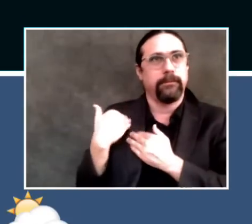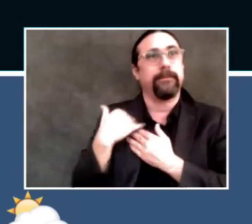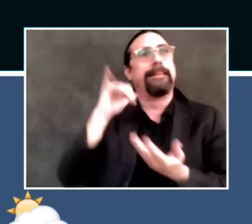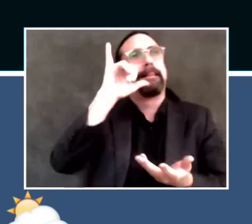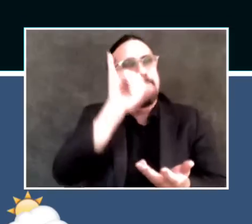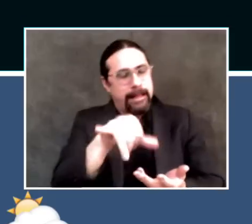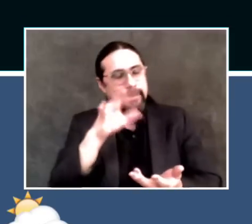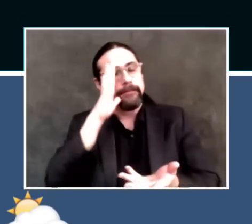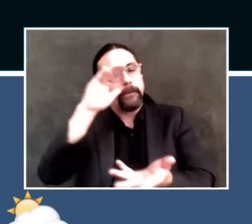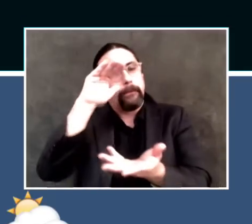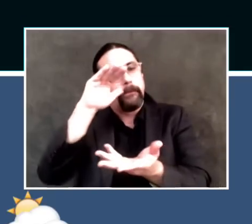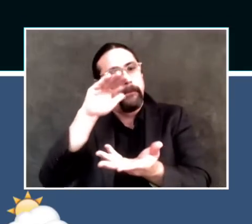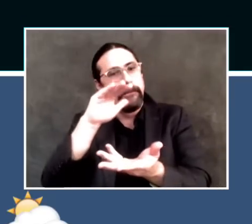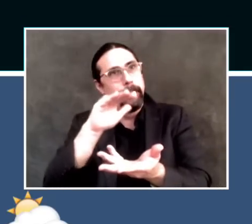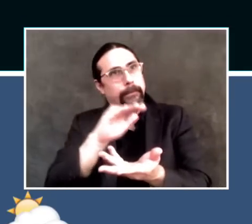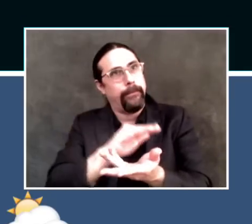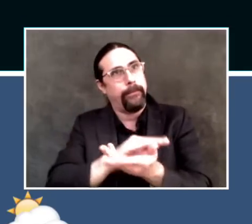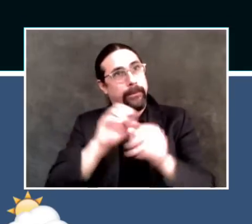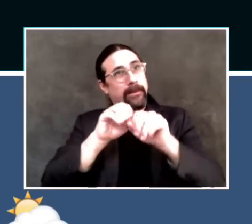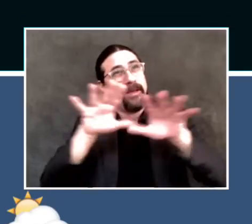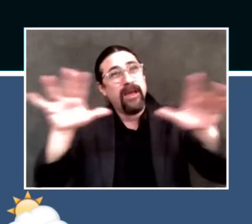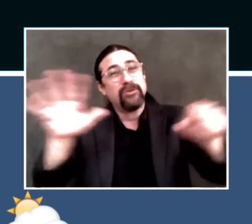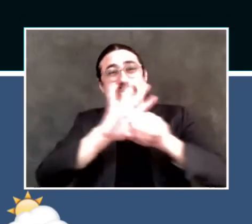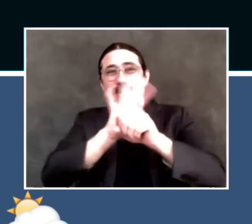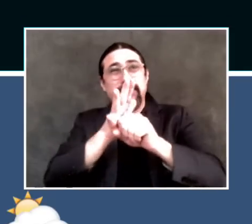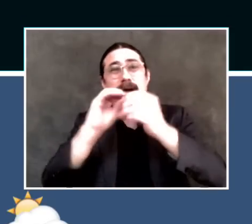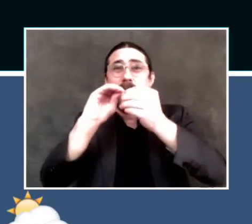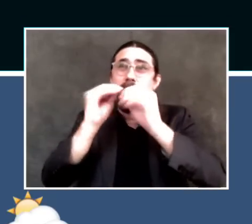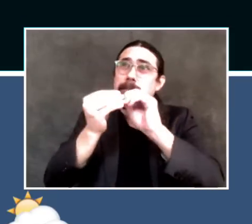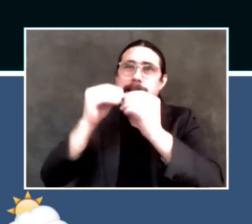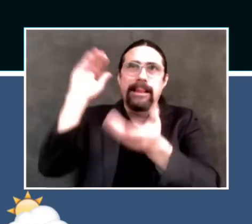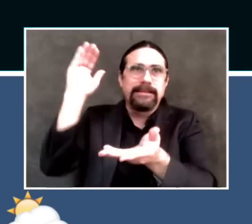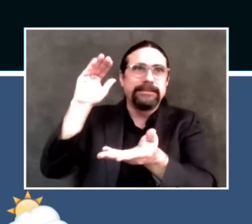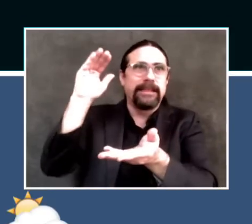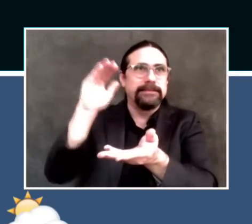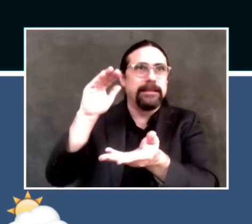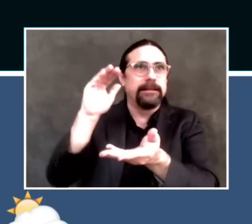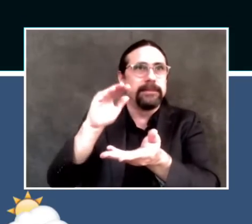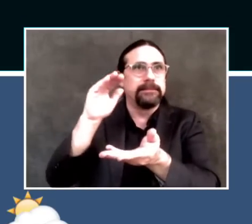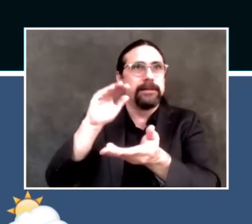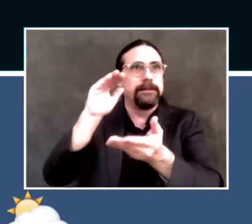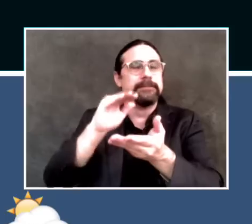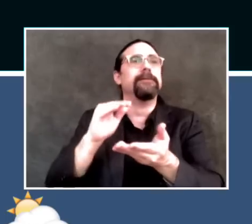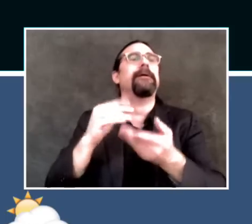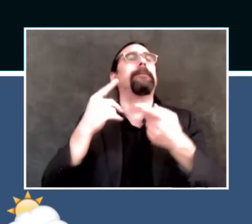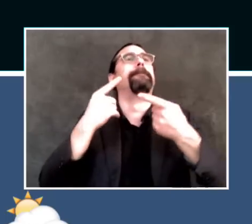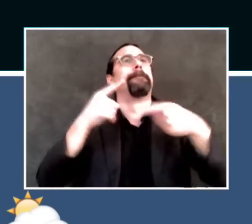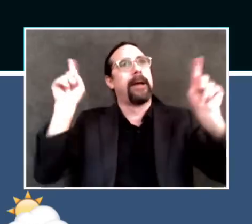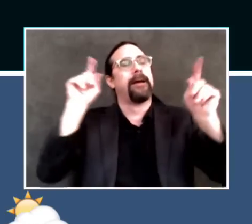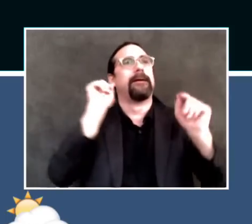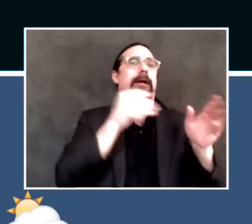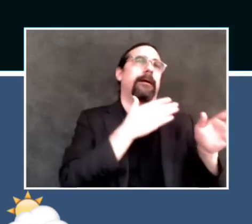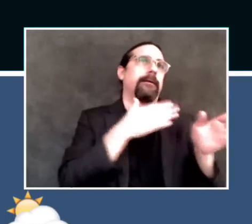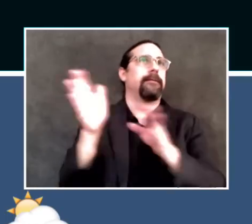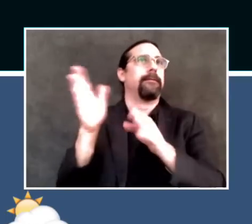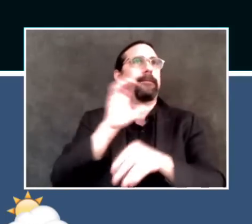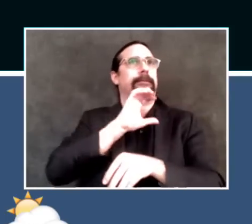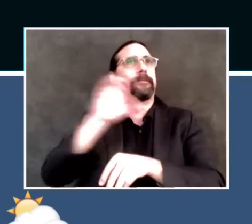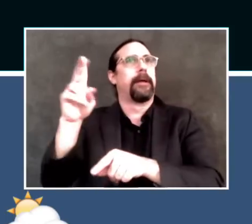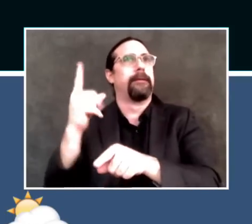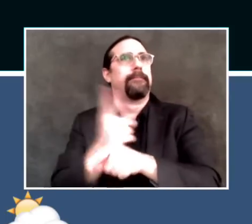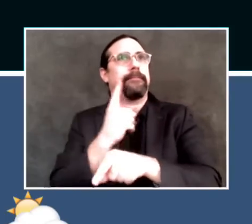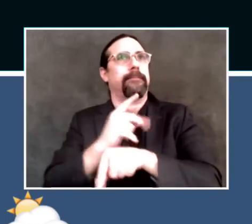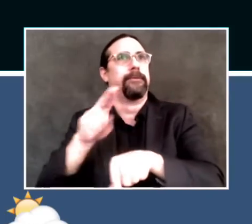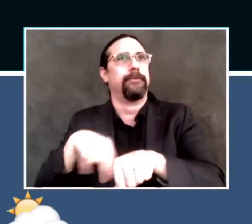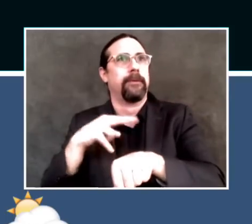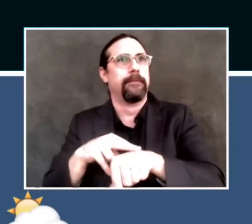yes, you're seeing some new cases, and you're seeing them regularly, but there's a very profound difference. You can actually trace them again. What we were able to do in the very